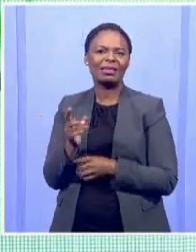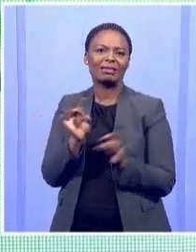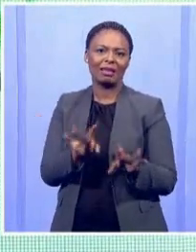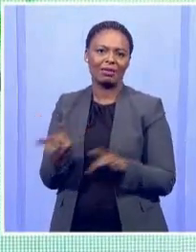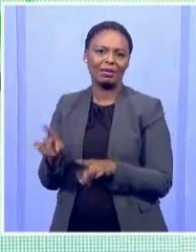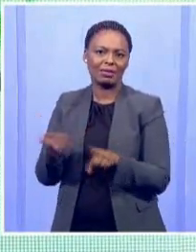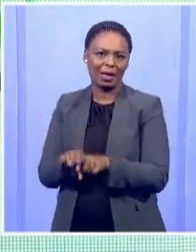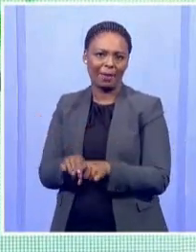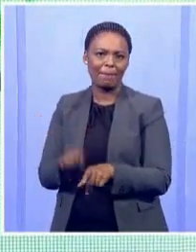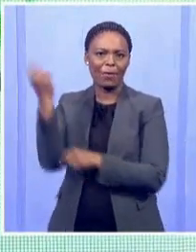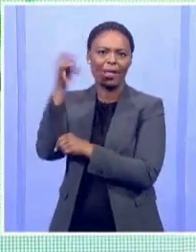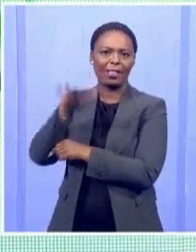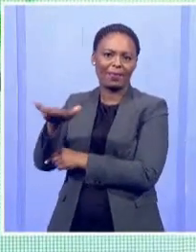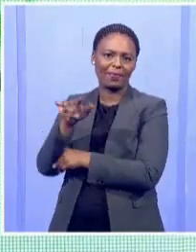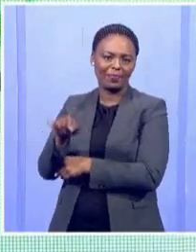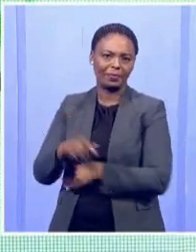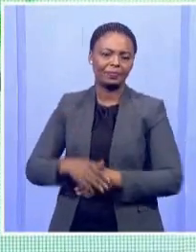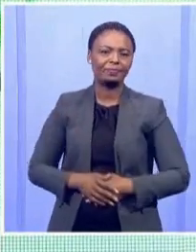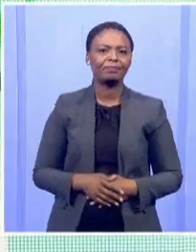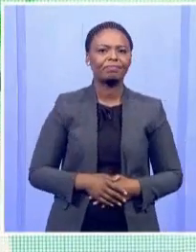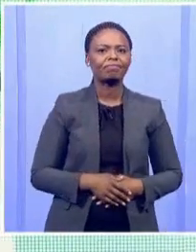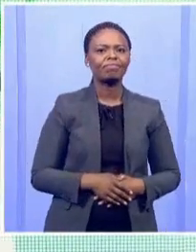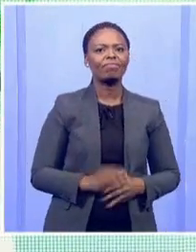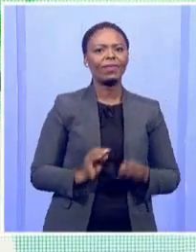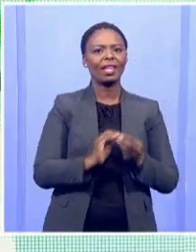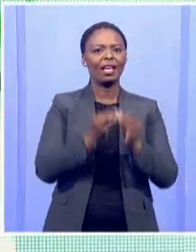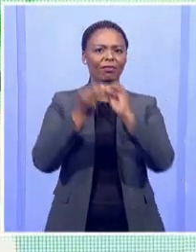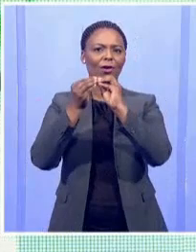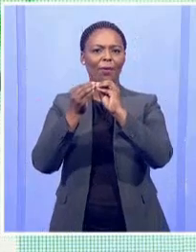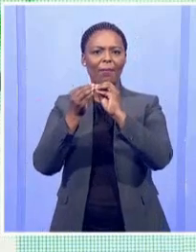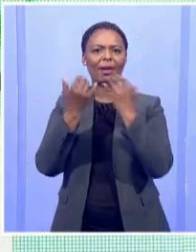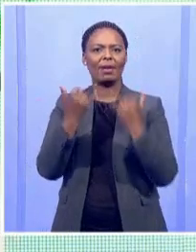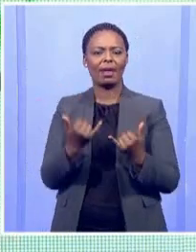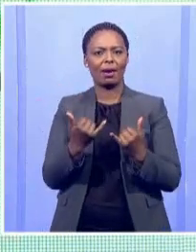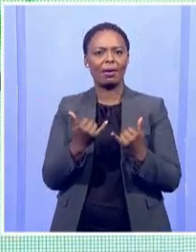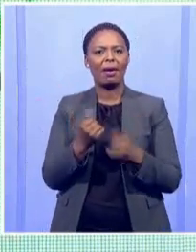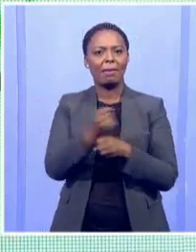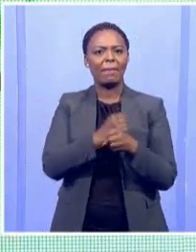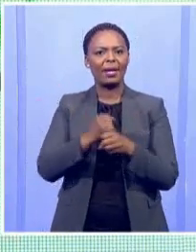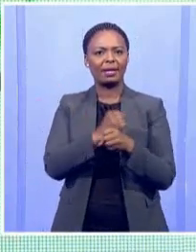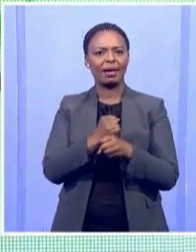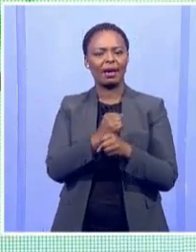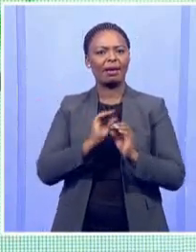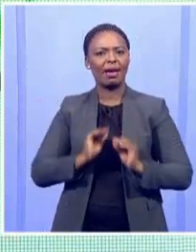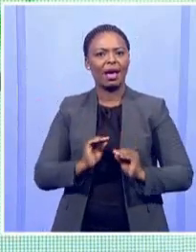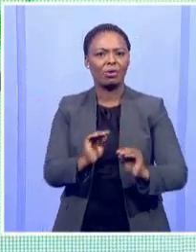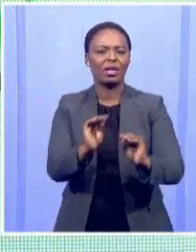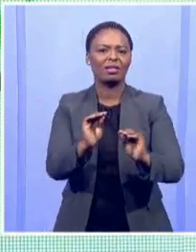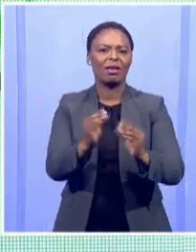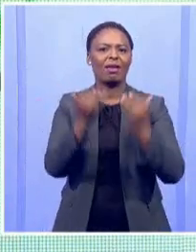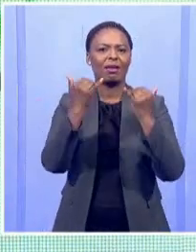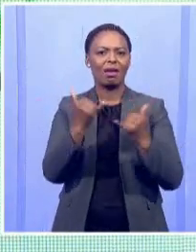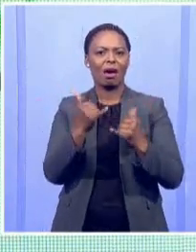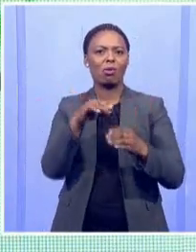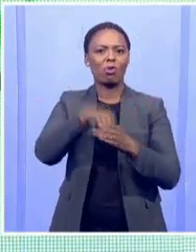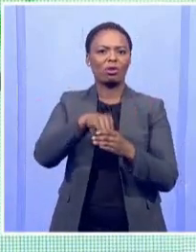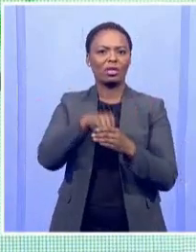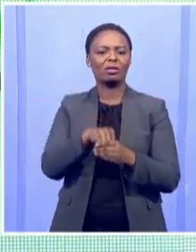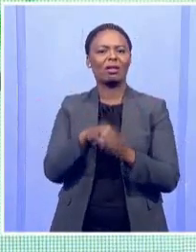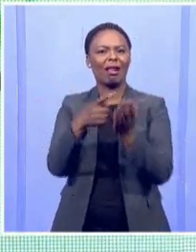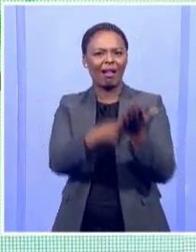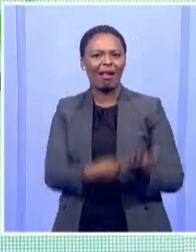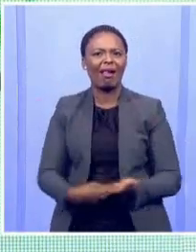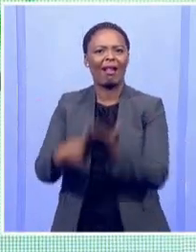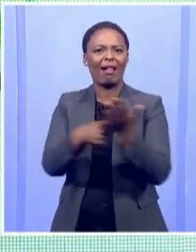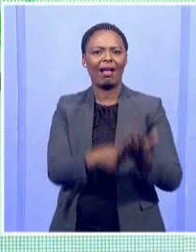The other essential in the reform of medical education is in the context of what we have been talking about for many